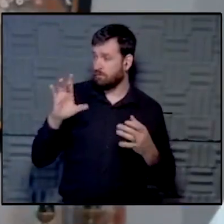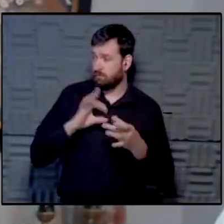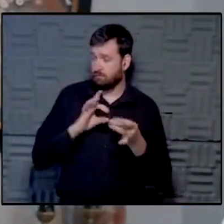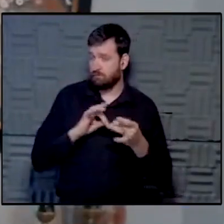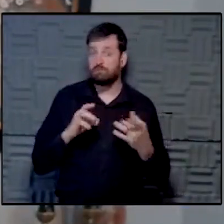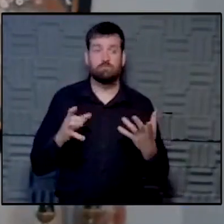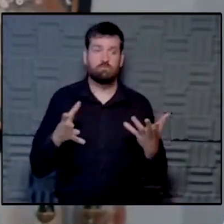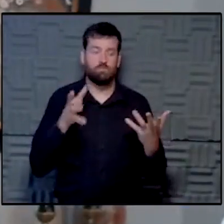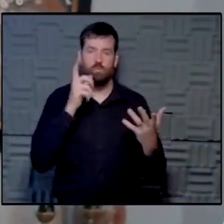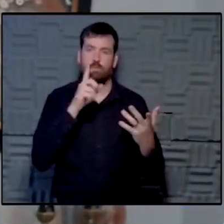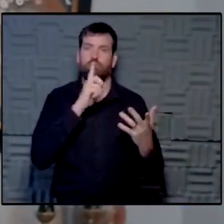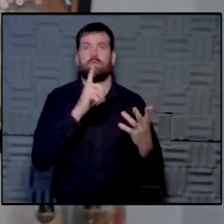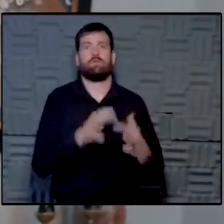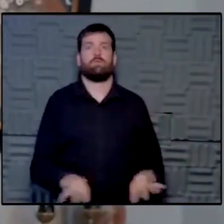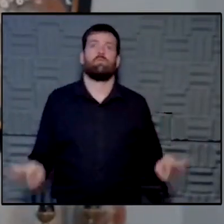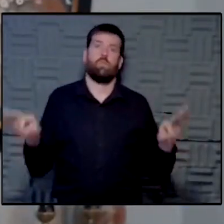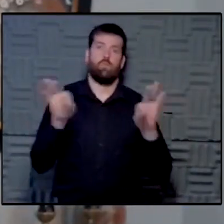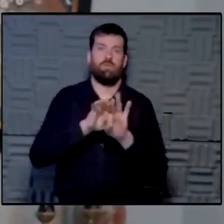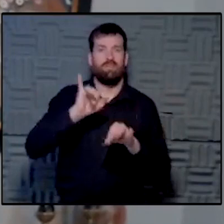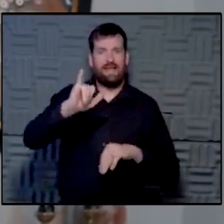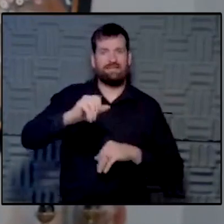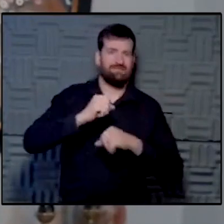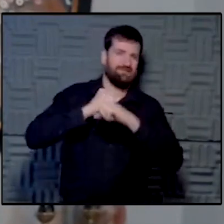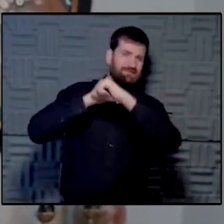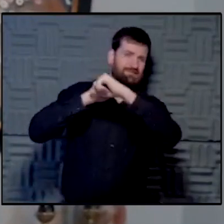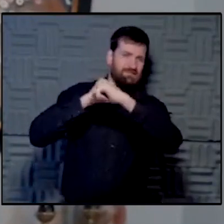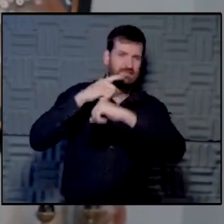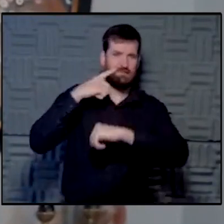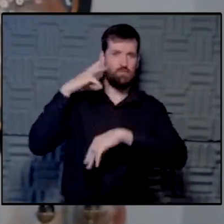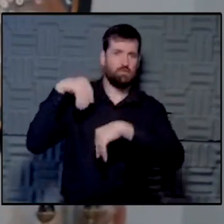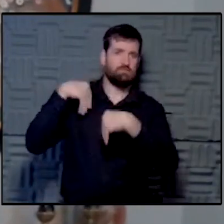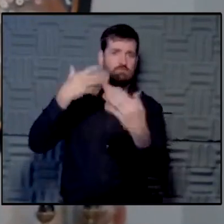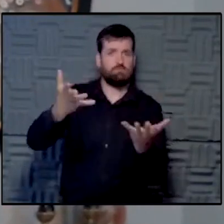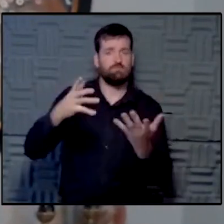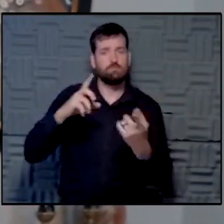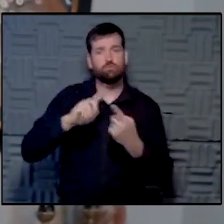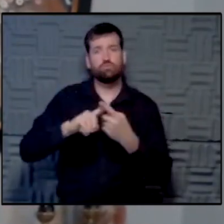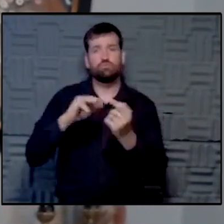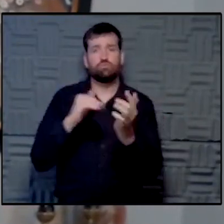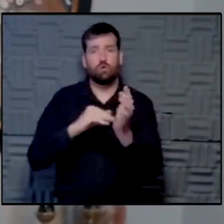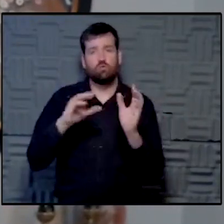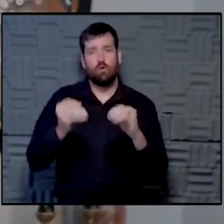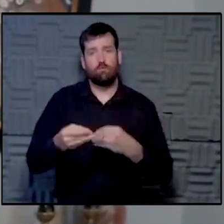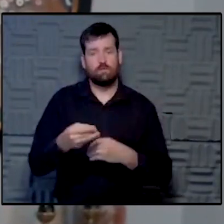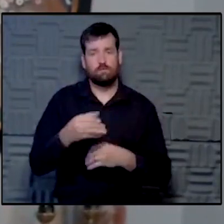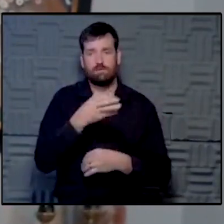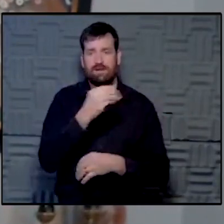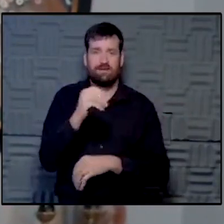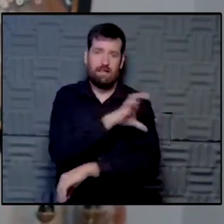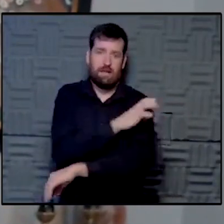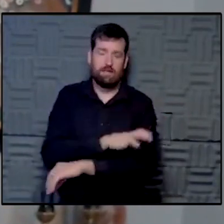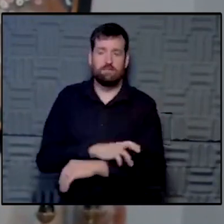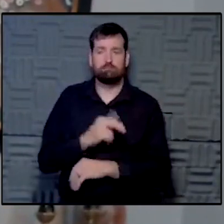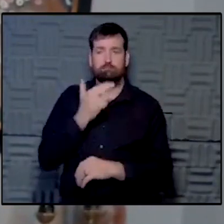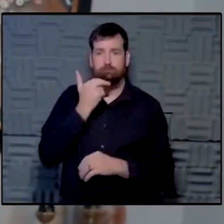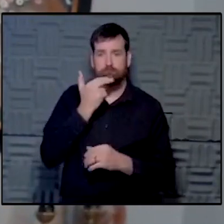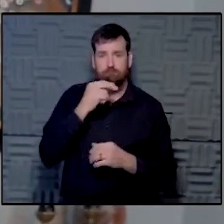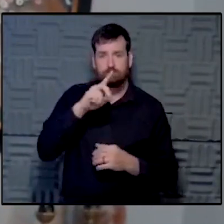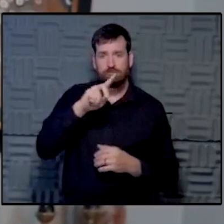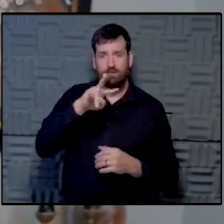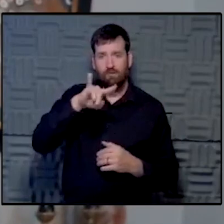it's going to be really important because that's been an obstacle to getting this into doctors' offices and into clinics. Smaller vials, single